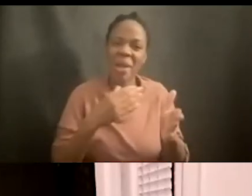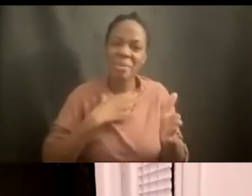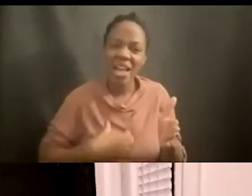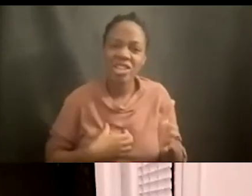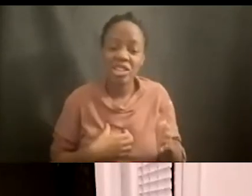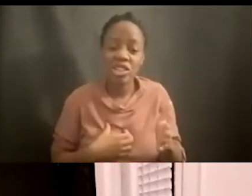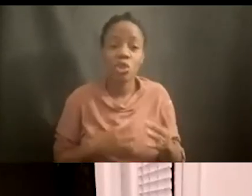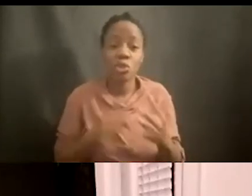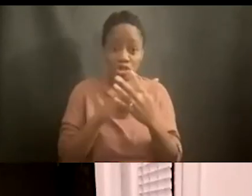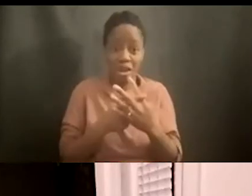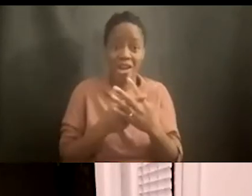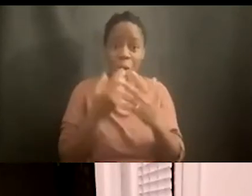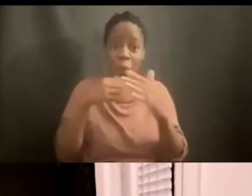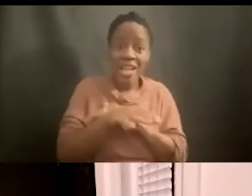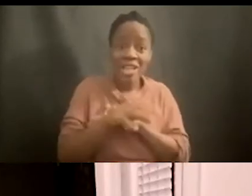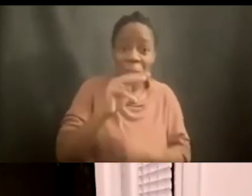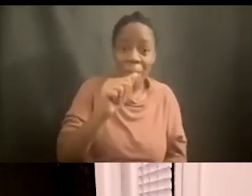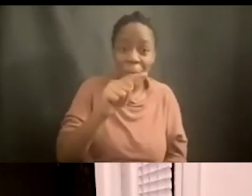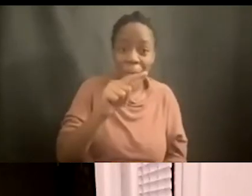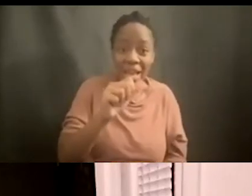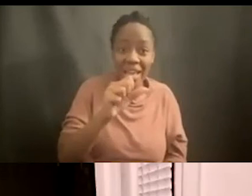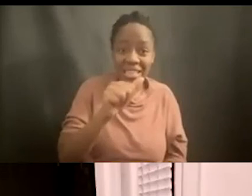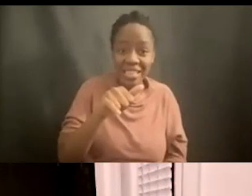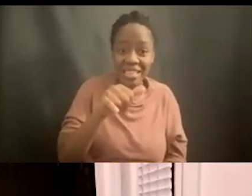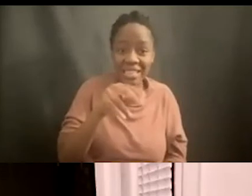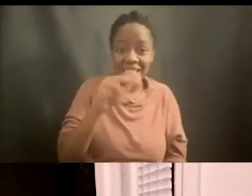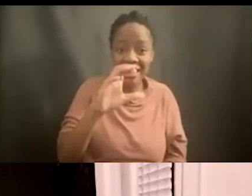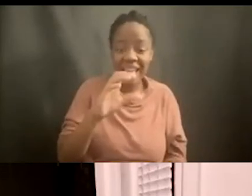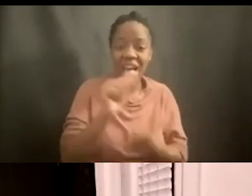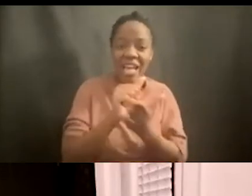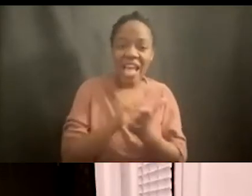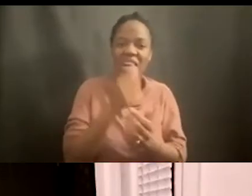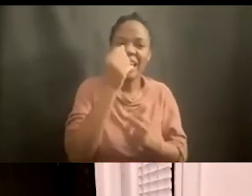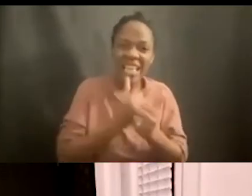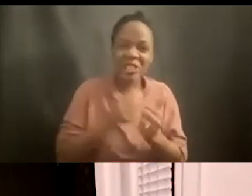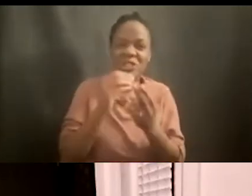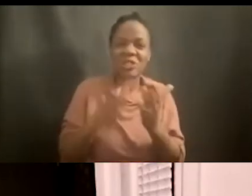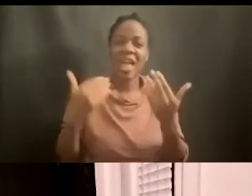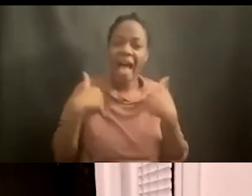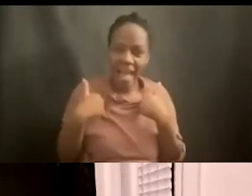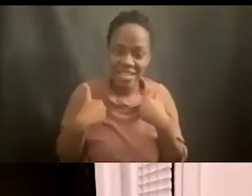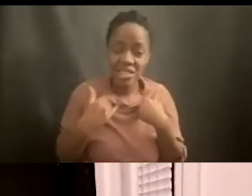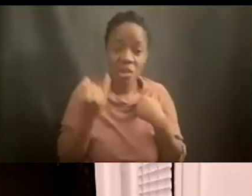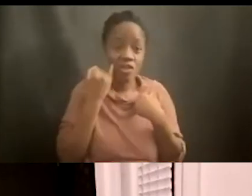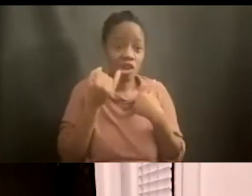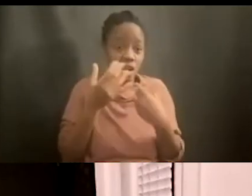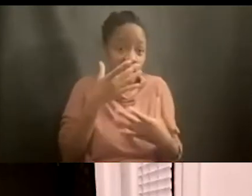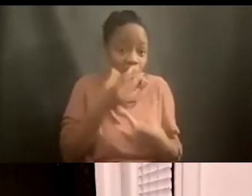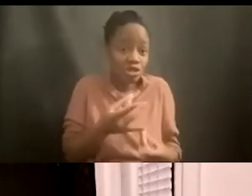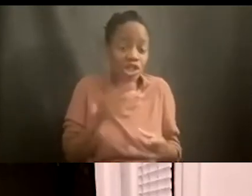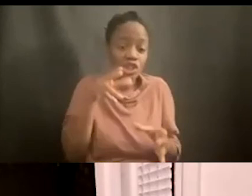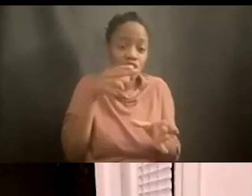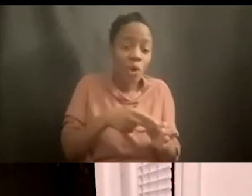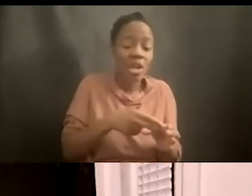into your Matasync account. Every CSUN student has a Matasync account. And if you're interested in joining a fraternity or sorority,